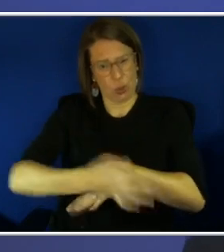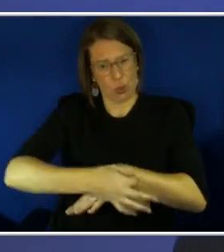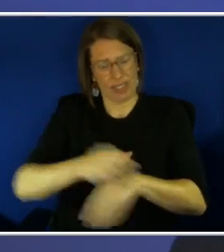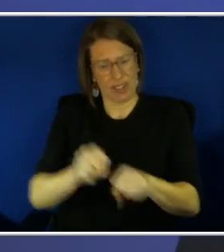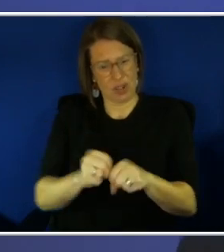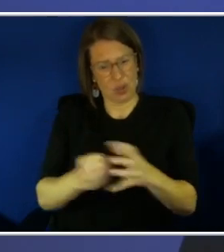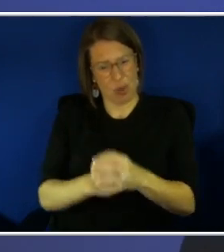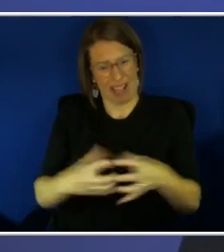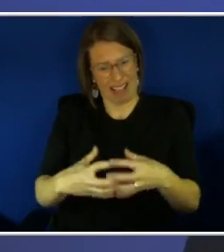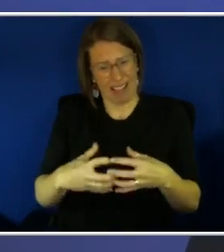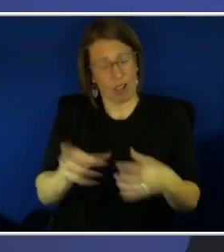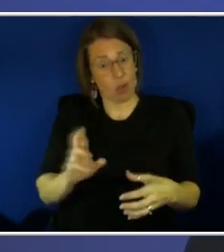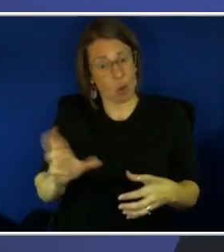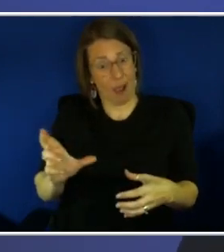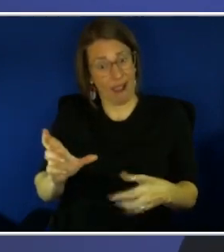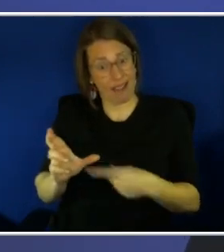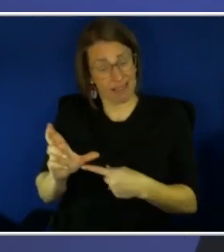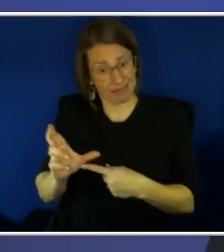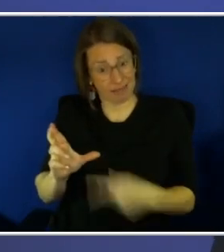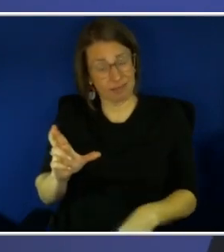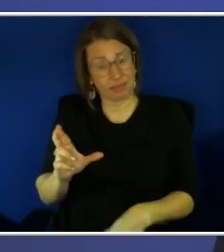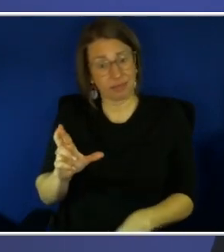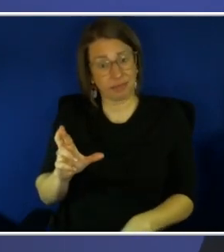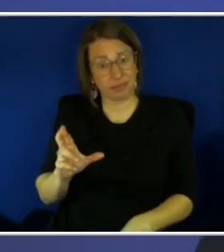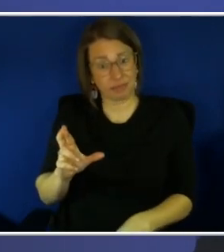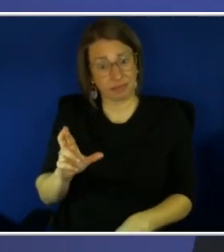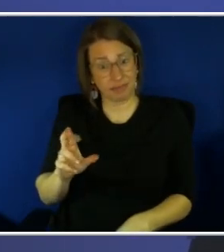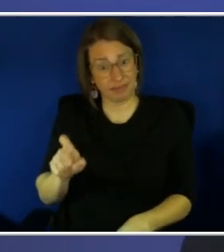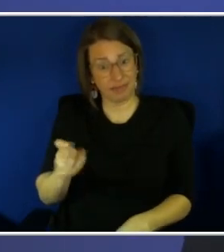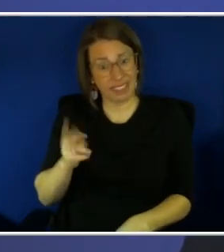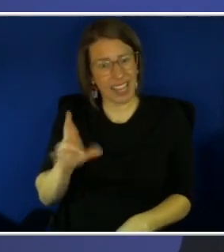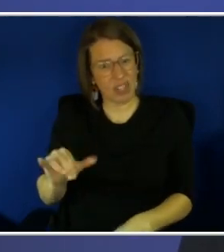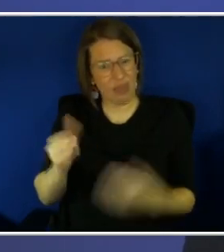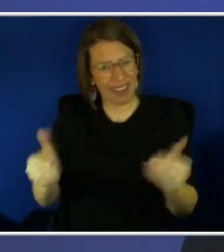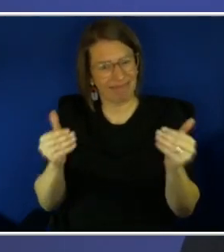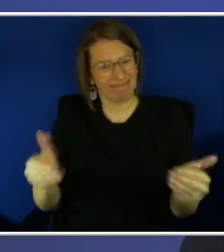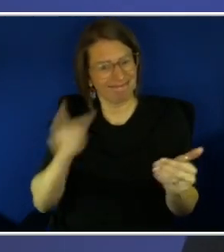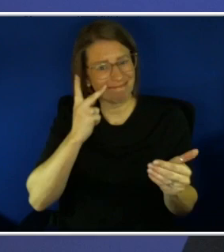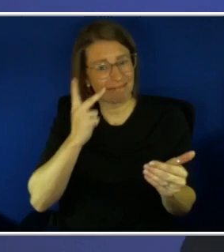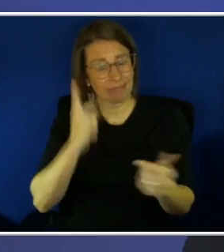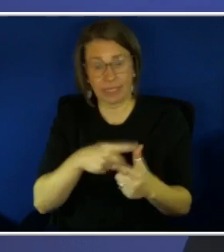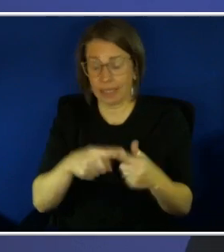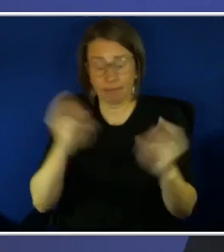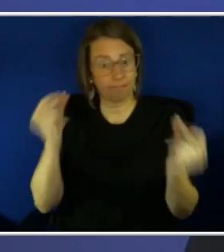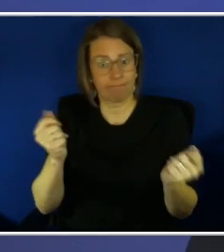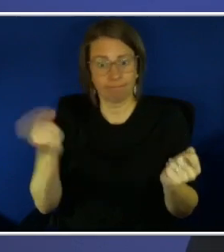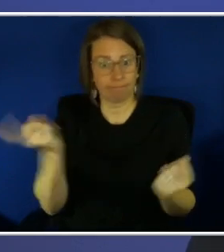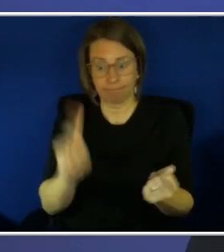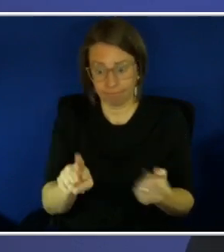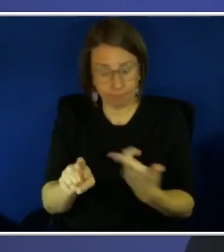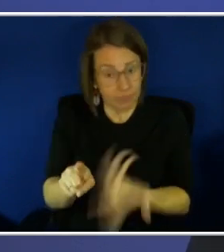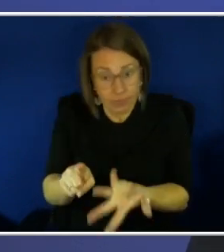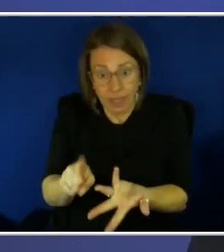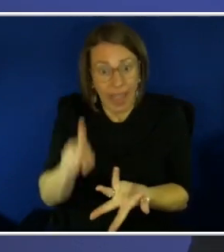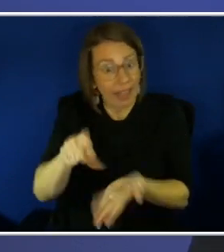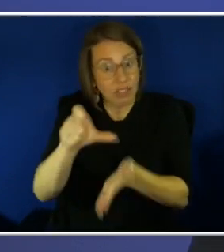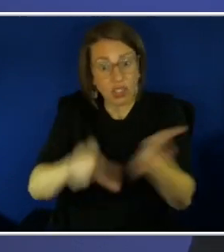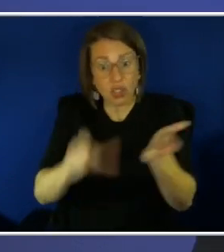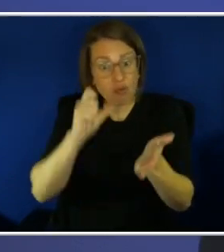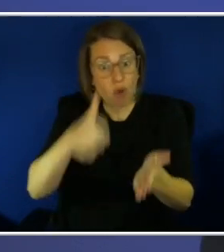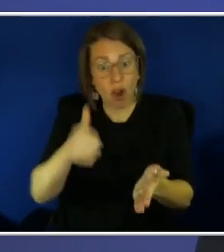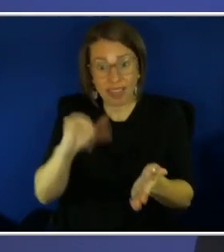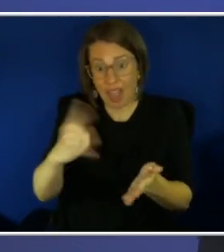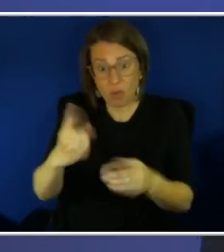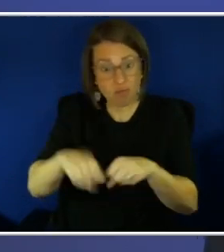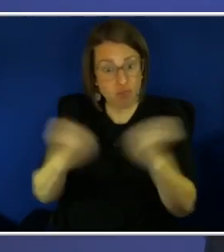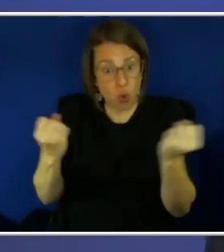okay, and let's just do an x-ray and we'll see. And then they came back and said, we got to do surgery tomorrow. That one's broken. It's got